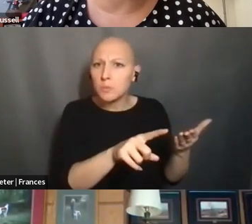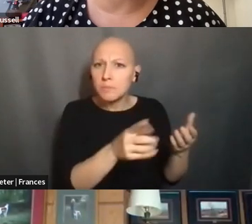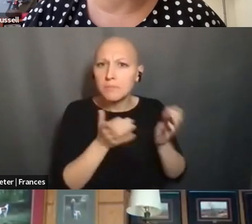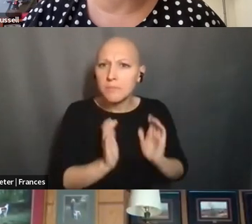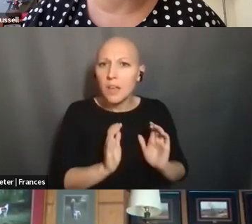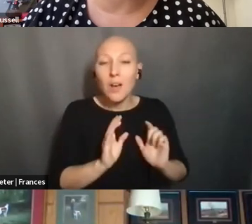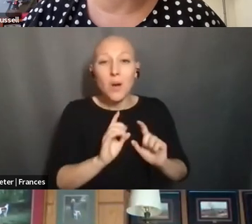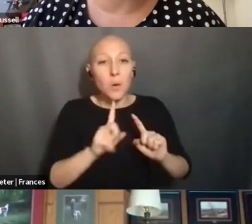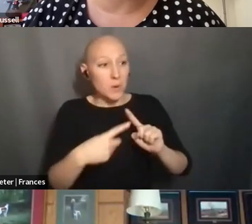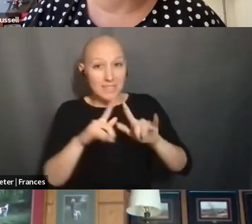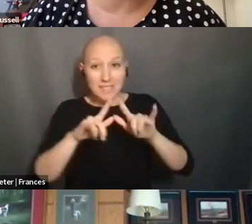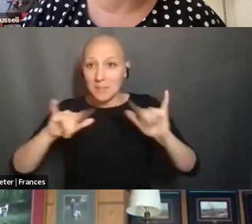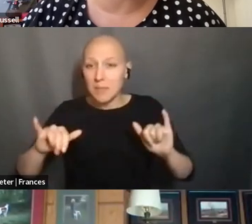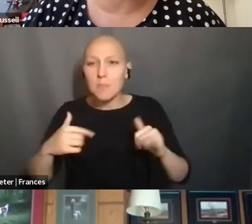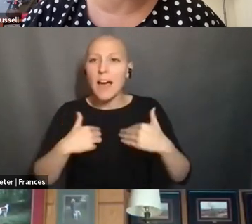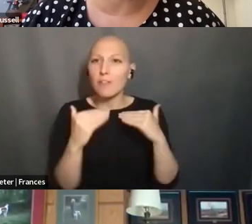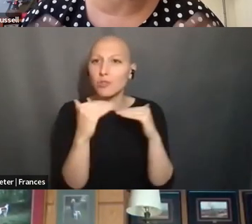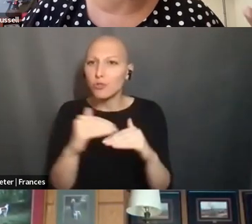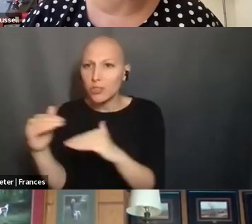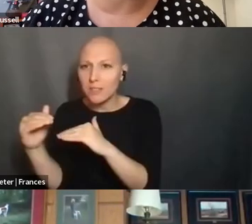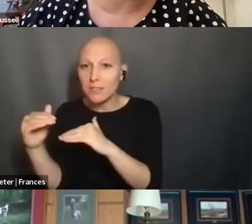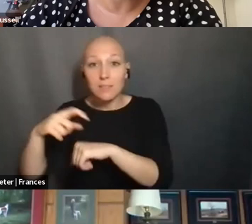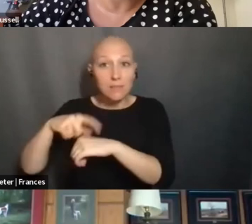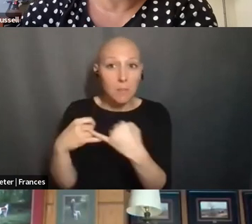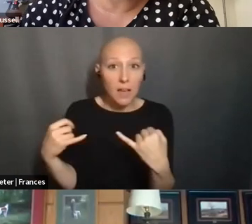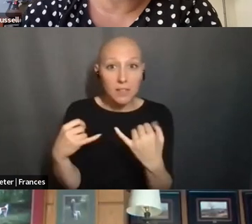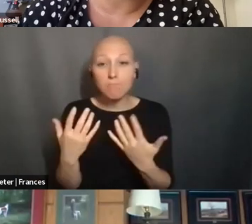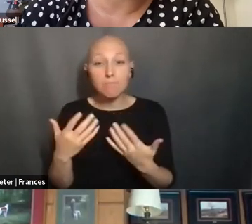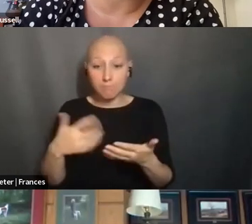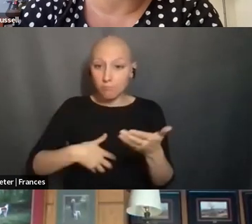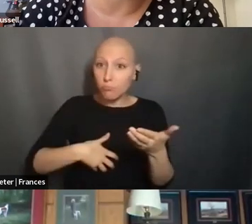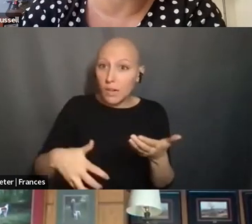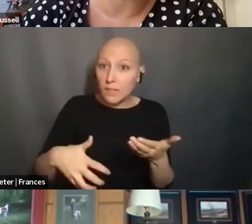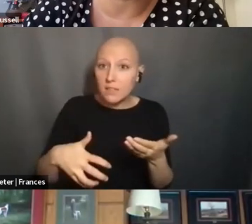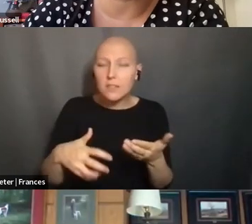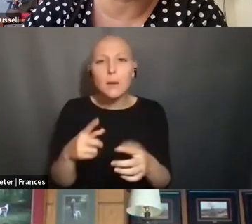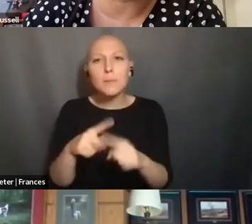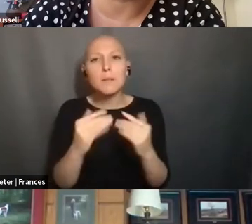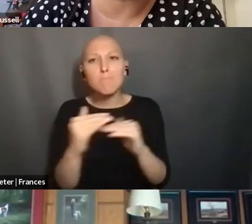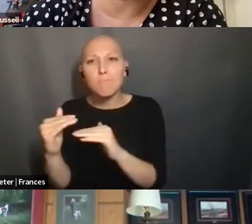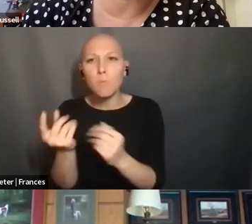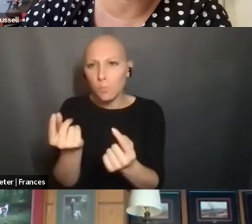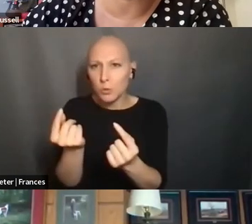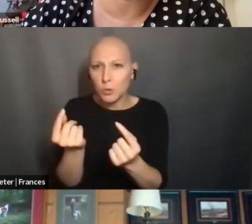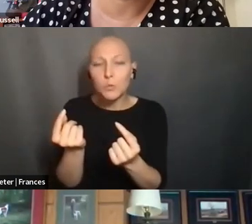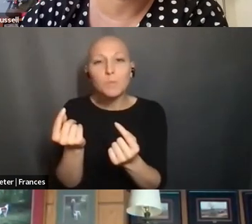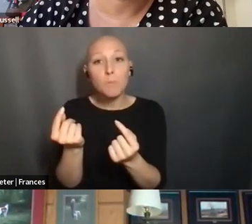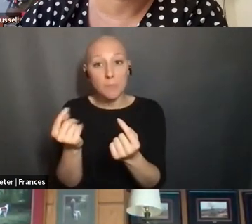restrictions for people on what they can or can't do about a pregnancy that are likely to become more